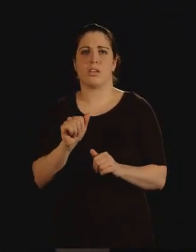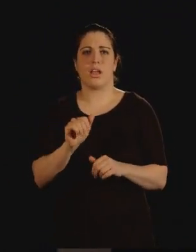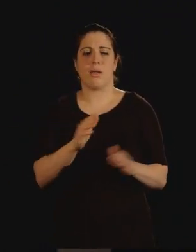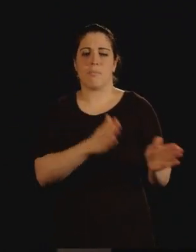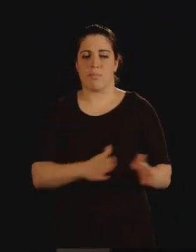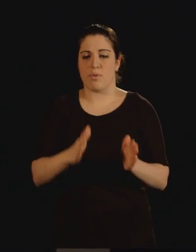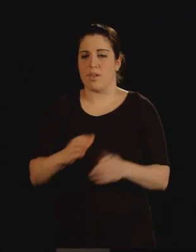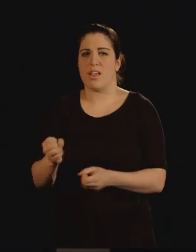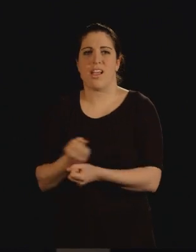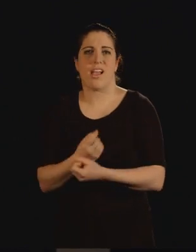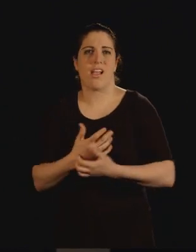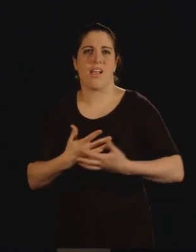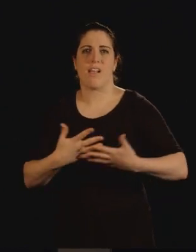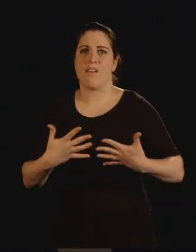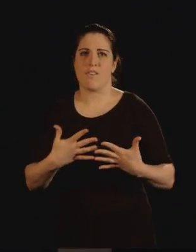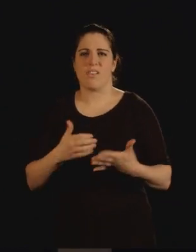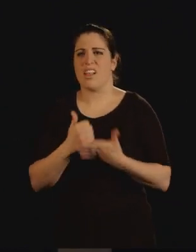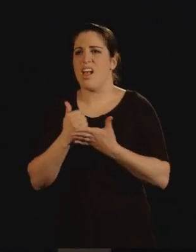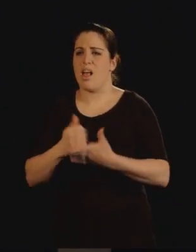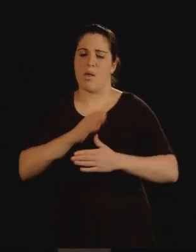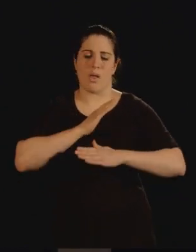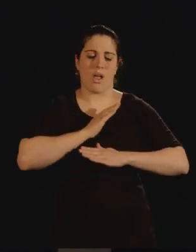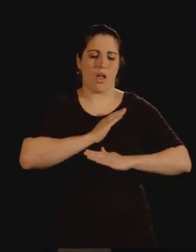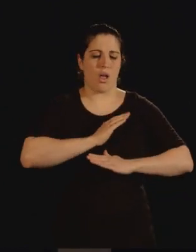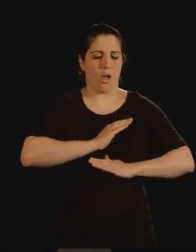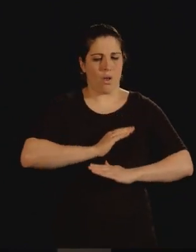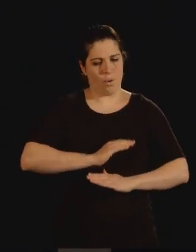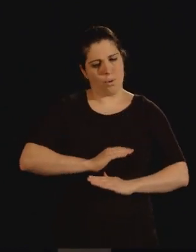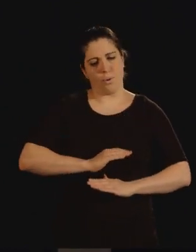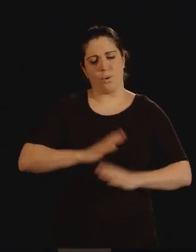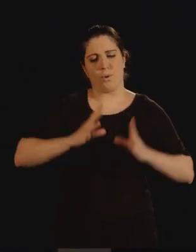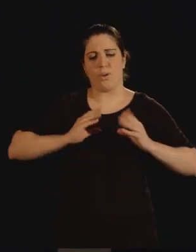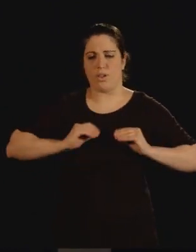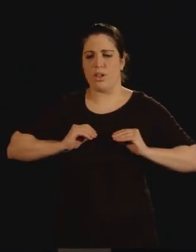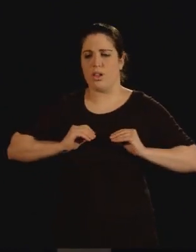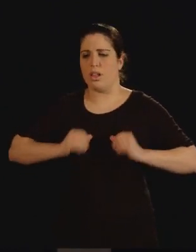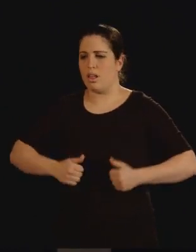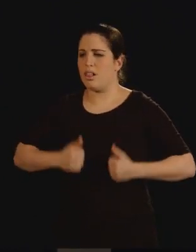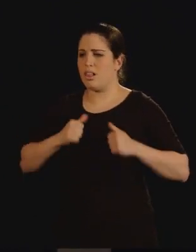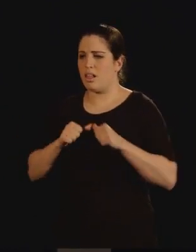her last breath until their final goodbye had brought them.